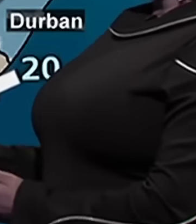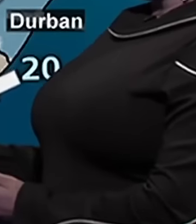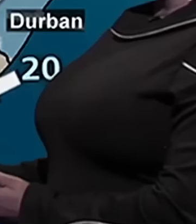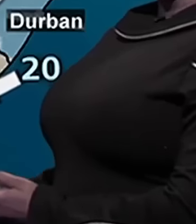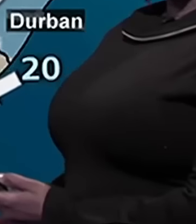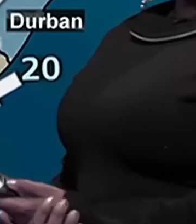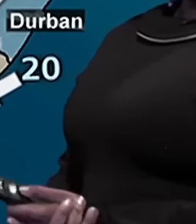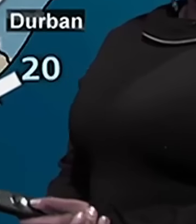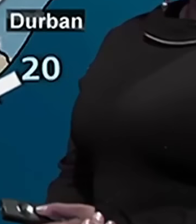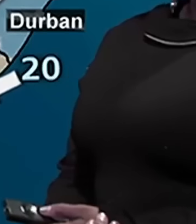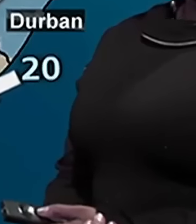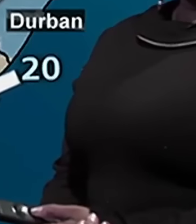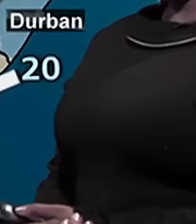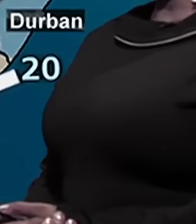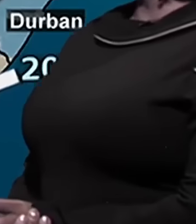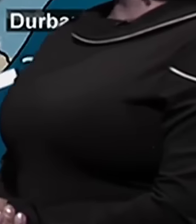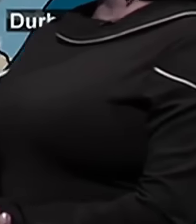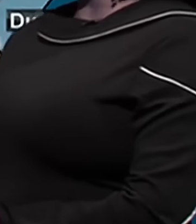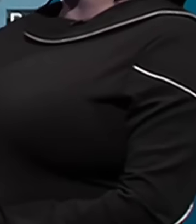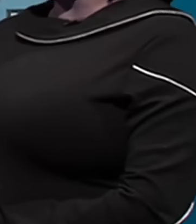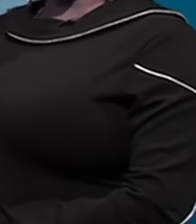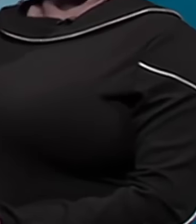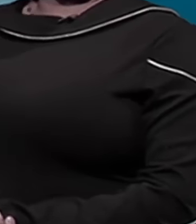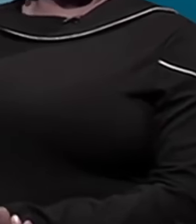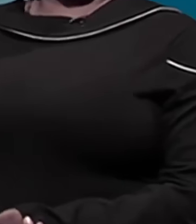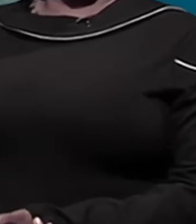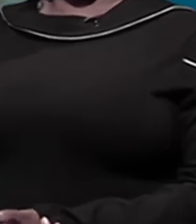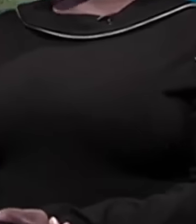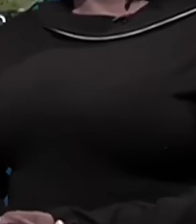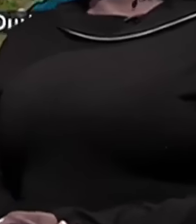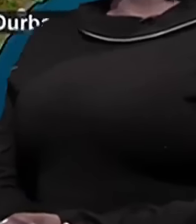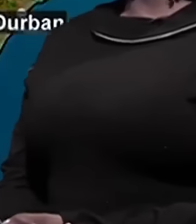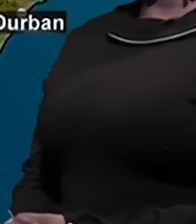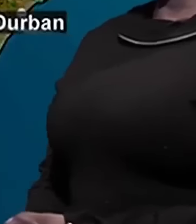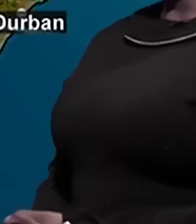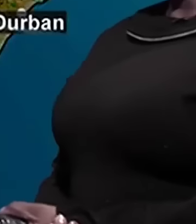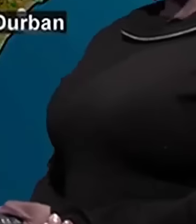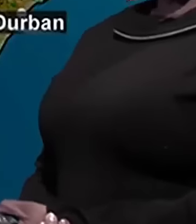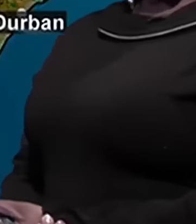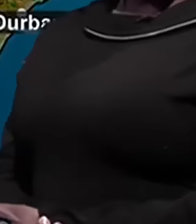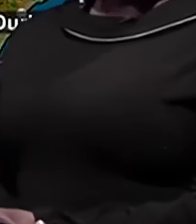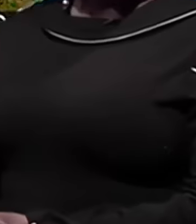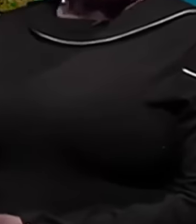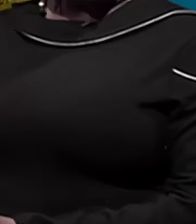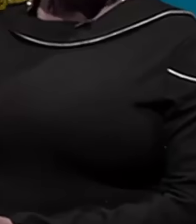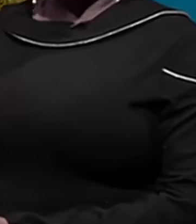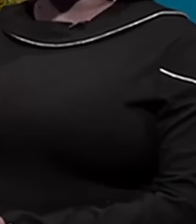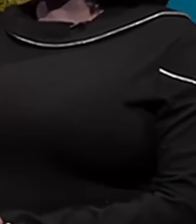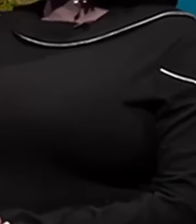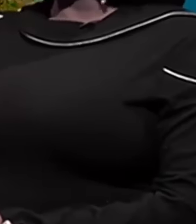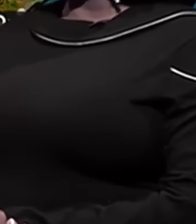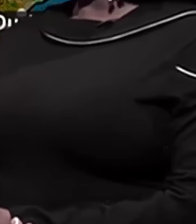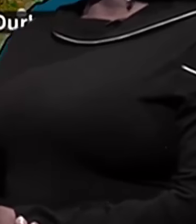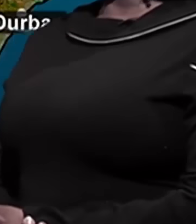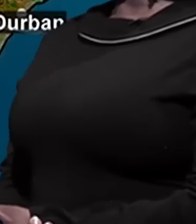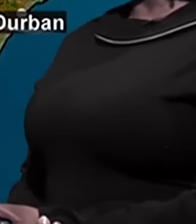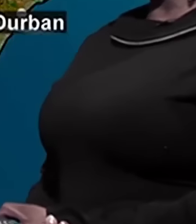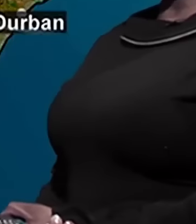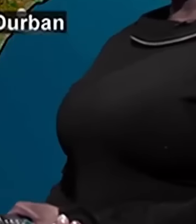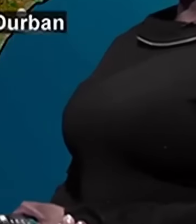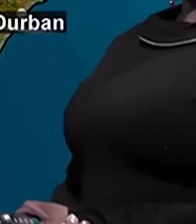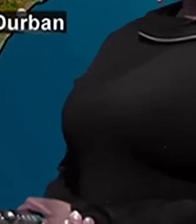go la Cabega Eastern Cape le gona go tla ba go ntse go pipile maru re tswela pele jwalo le tsona go sasa pakakanyo ya boso ba re le mošego go na le kgonagalo tša dipula